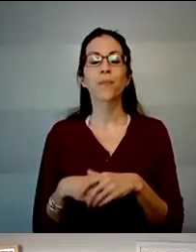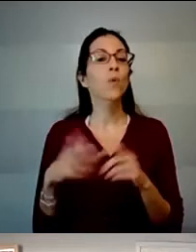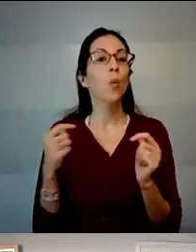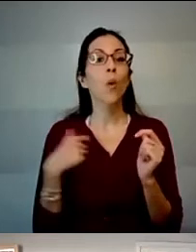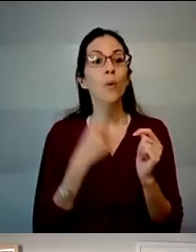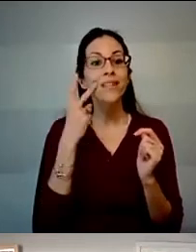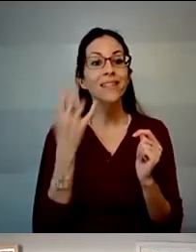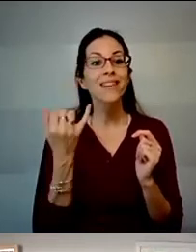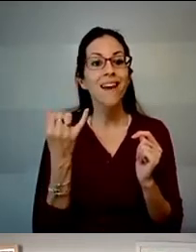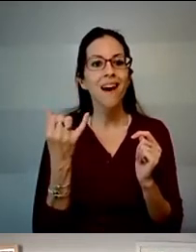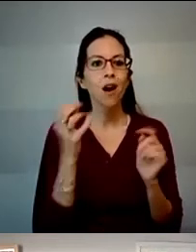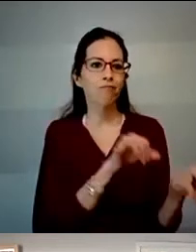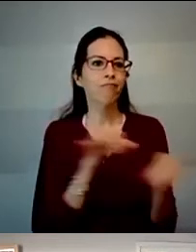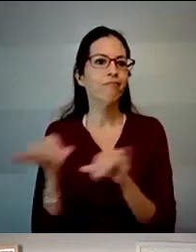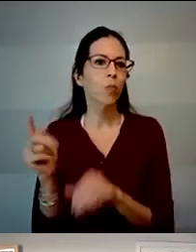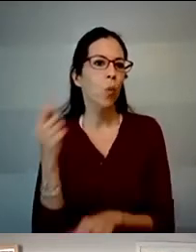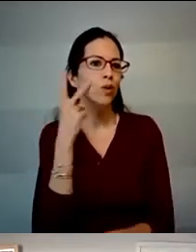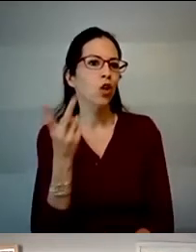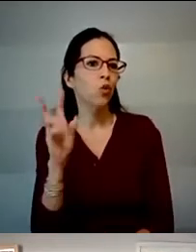somewhat akin to what we saw in 2008,